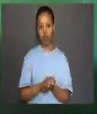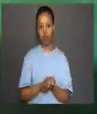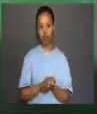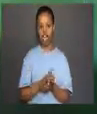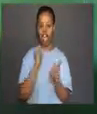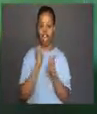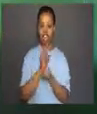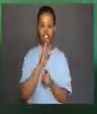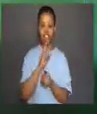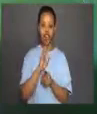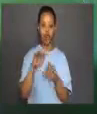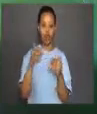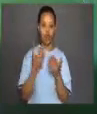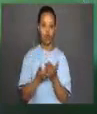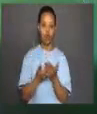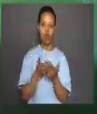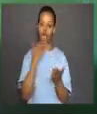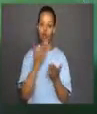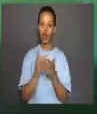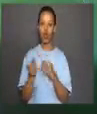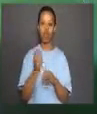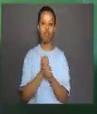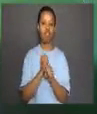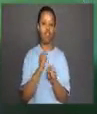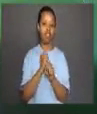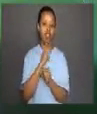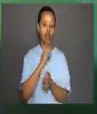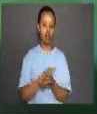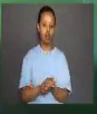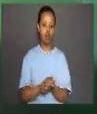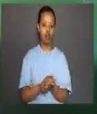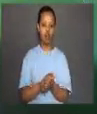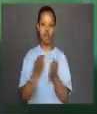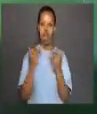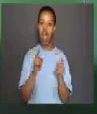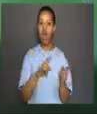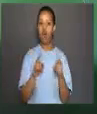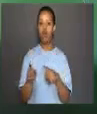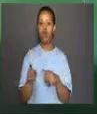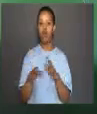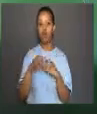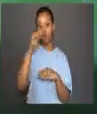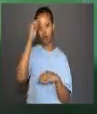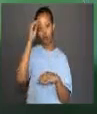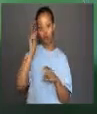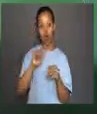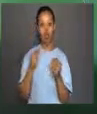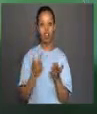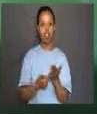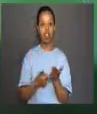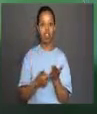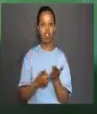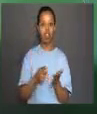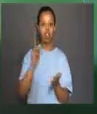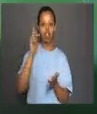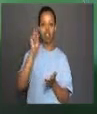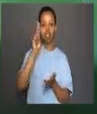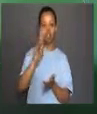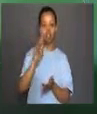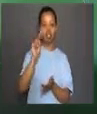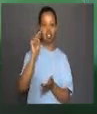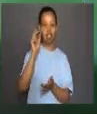I am sure you all did an excellent job. Let us now learn about the tundra